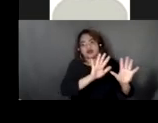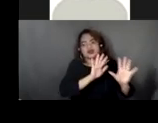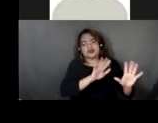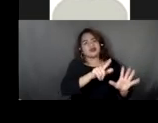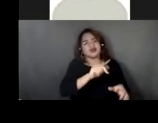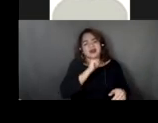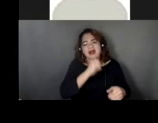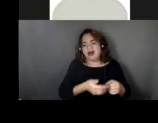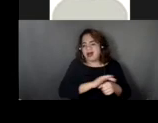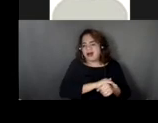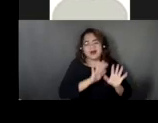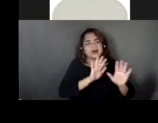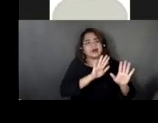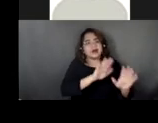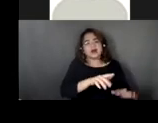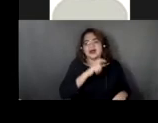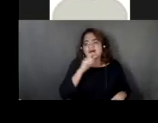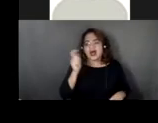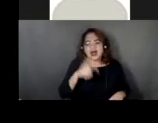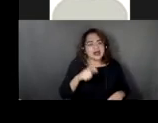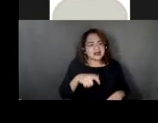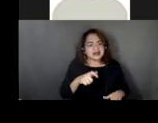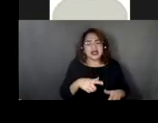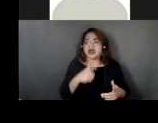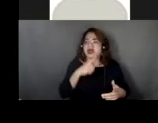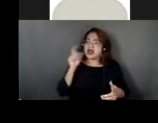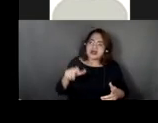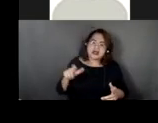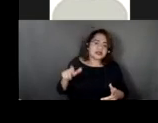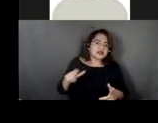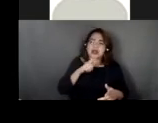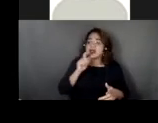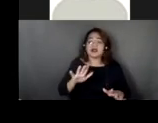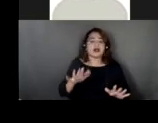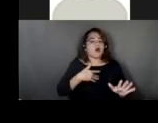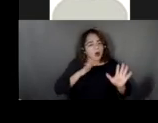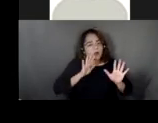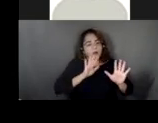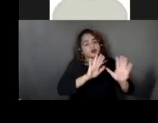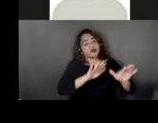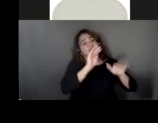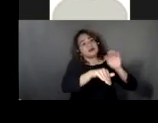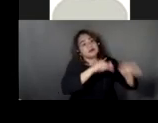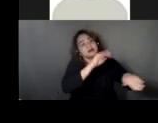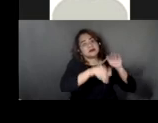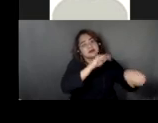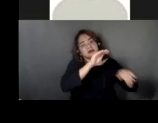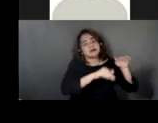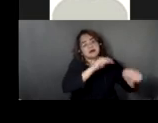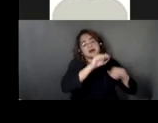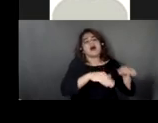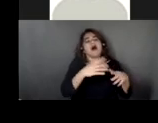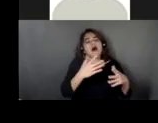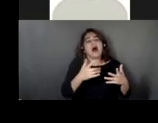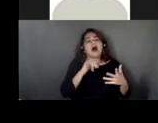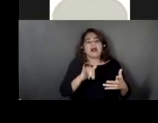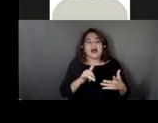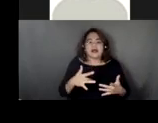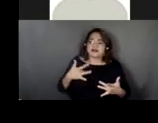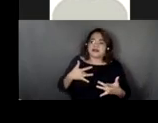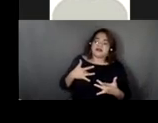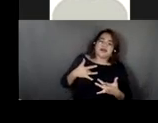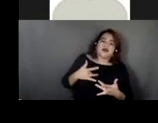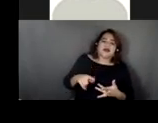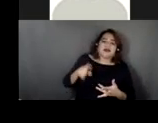that's medically necessary, the more it's going to impact policy. So it's really labor intensive and the fight is difficult, but I